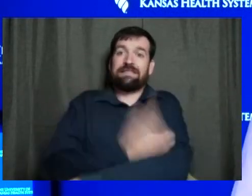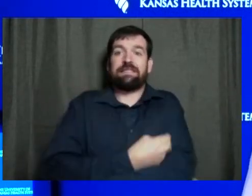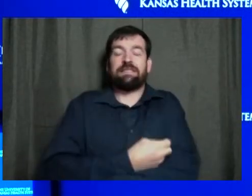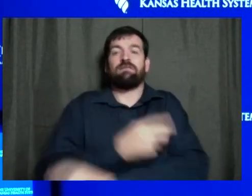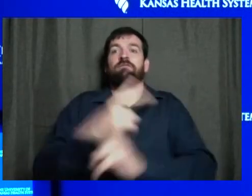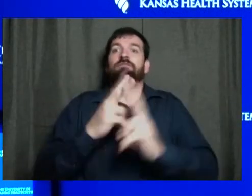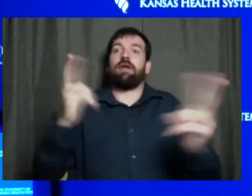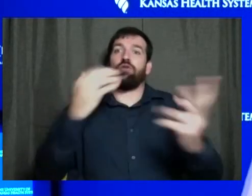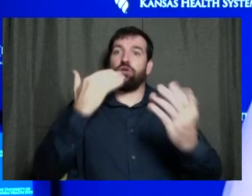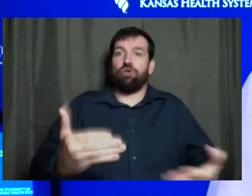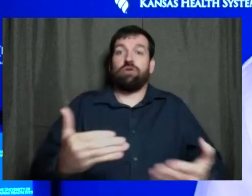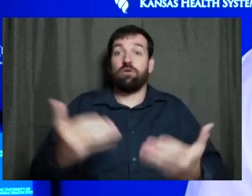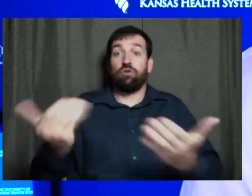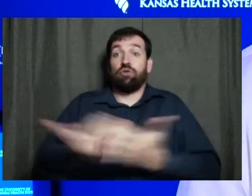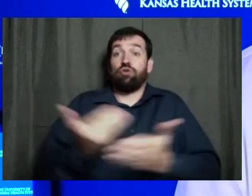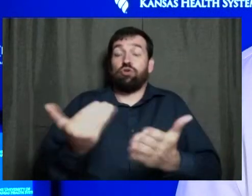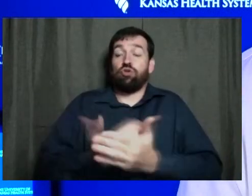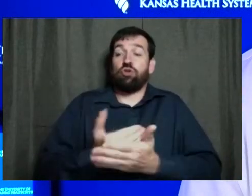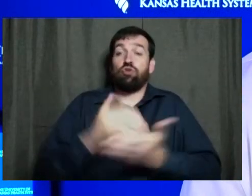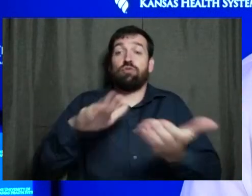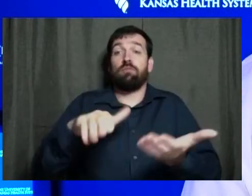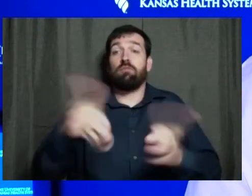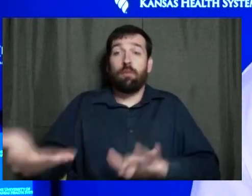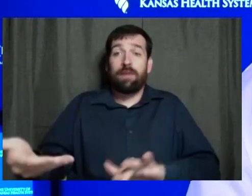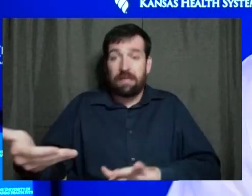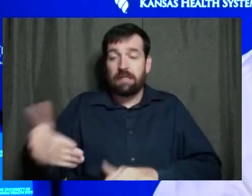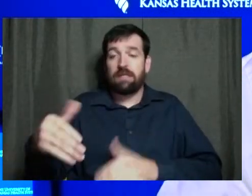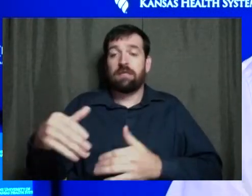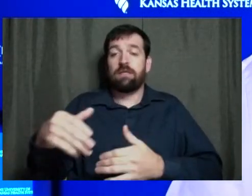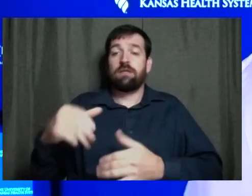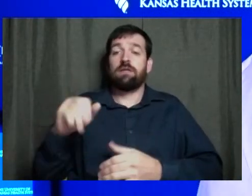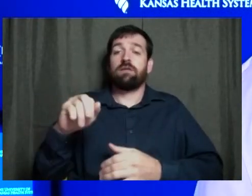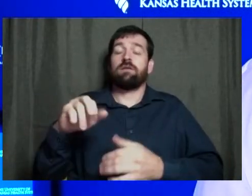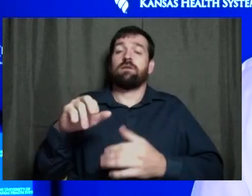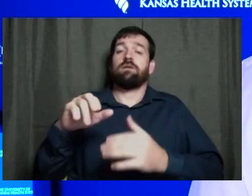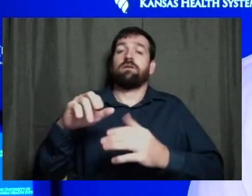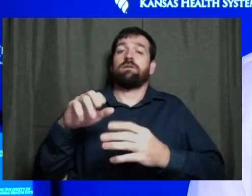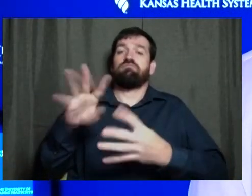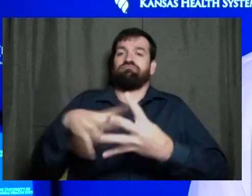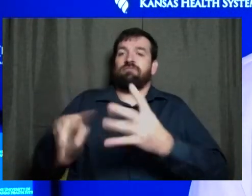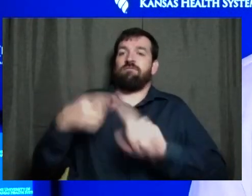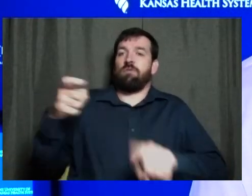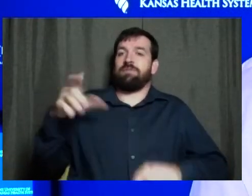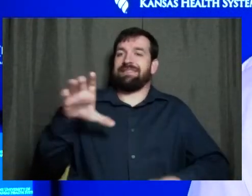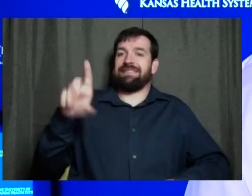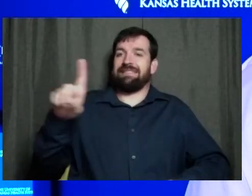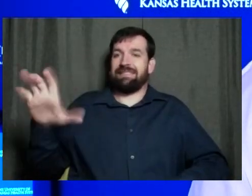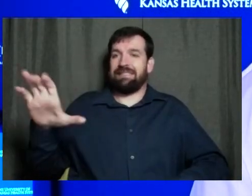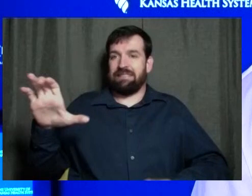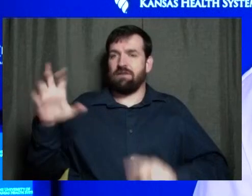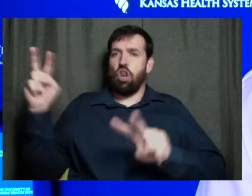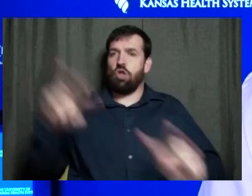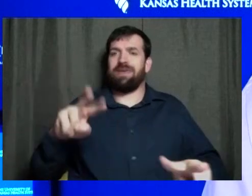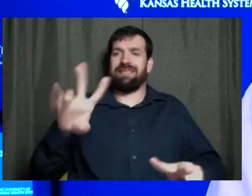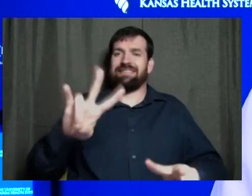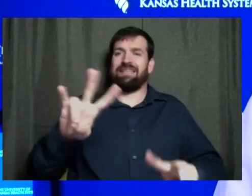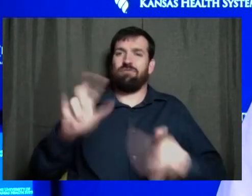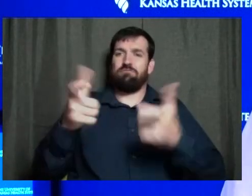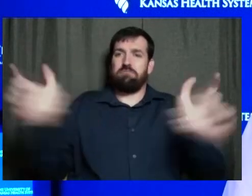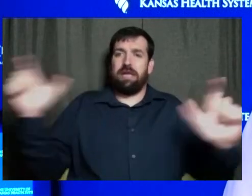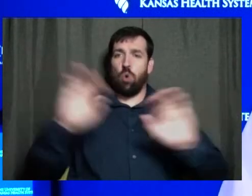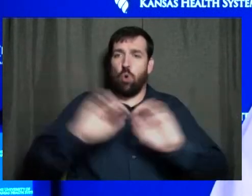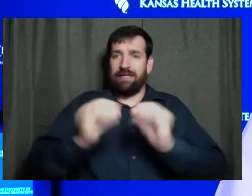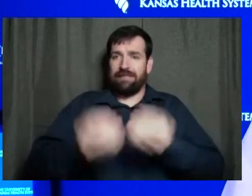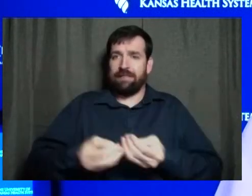new morbidity and mortality weekly report from the CDC looking at 7 different large healthcare associations and organizations in the